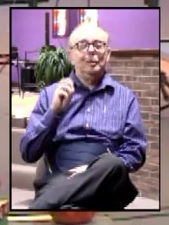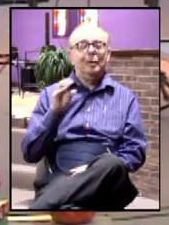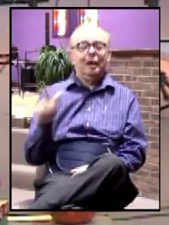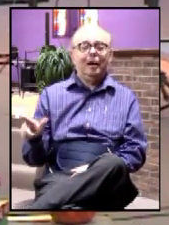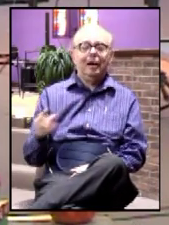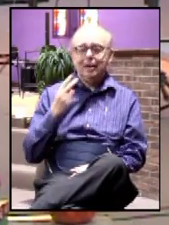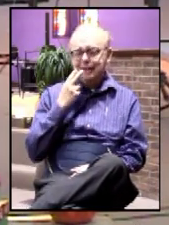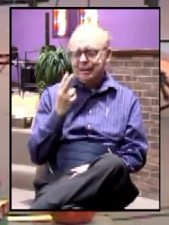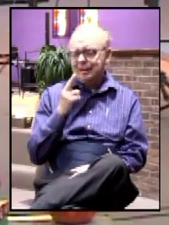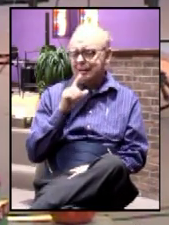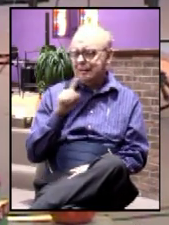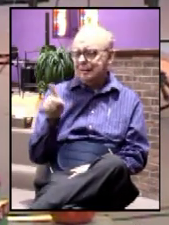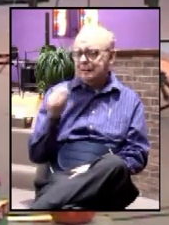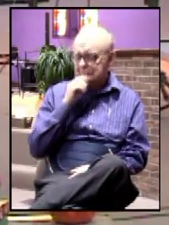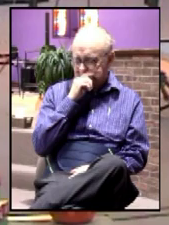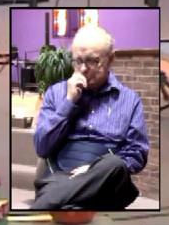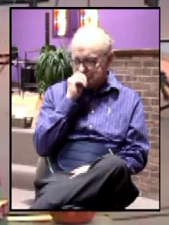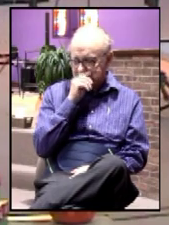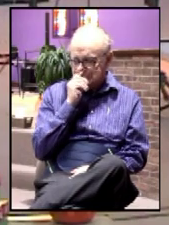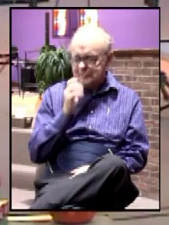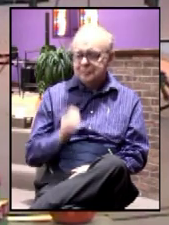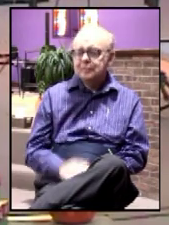Well, see, if you look at it,